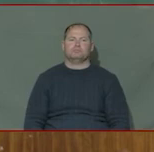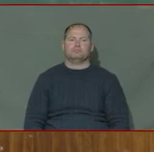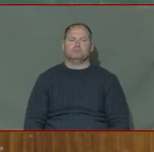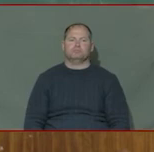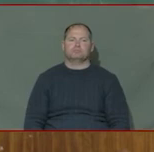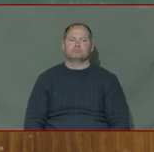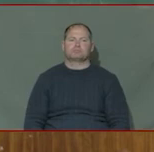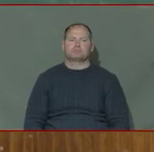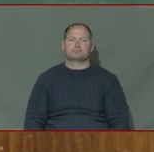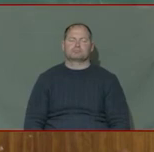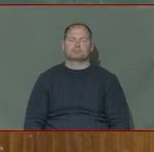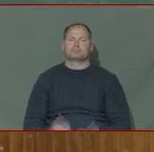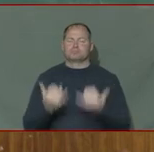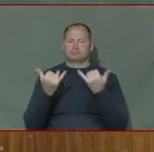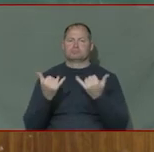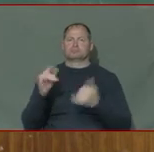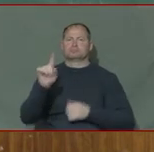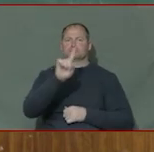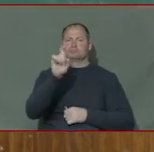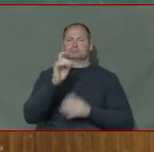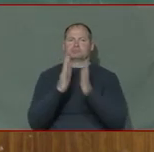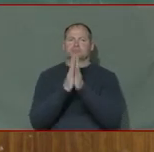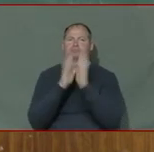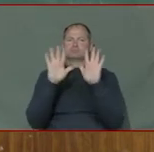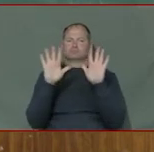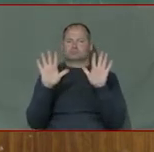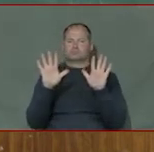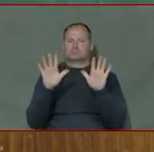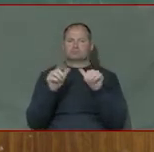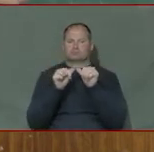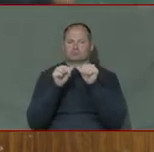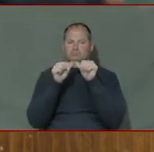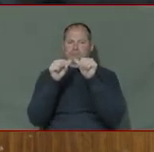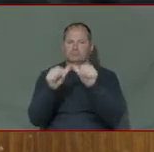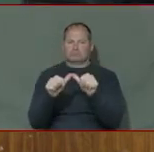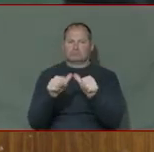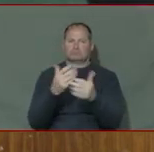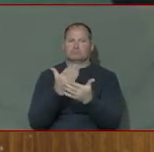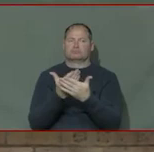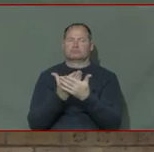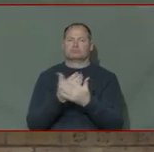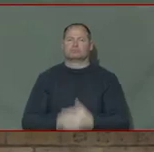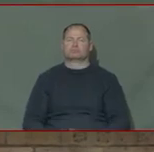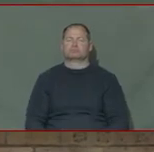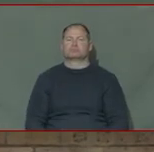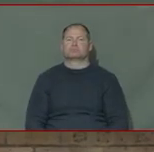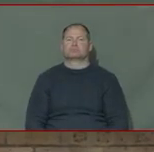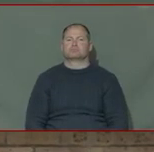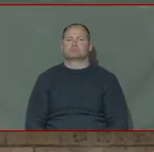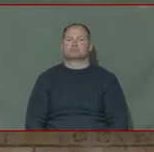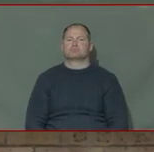Let us look at question 10. You can get as far as that. We'll do question 10.